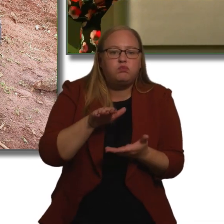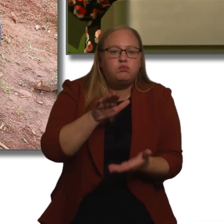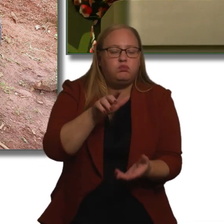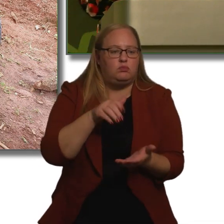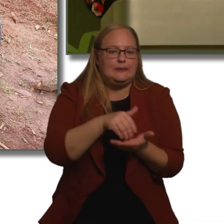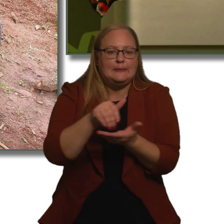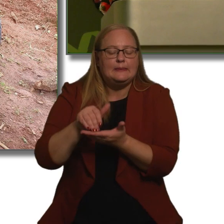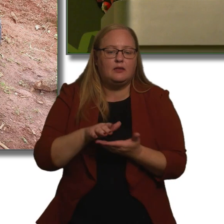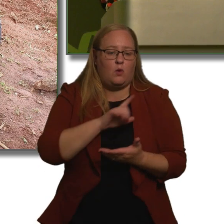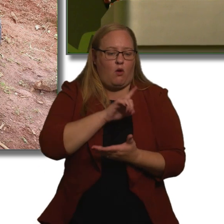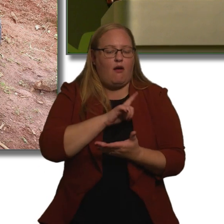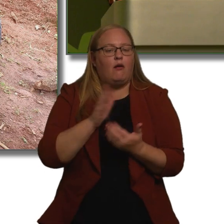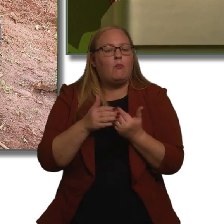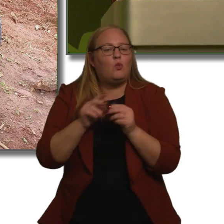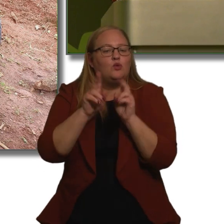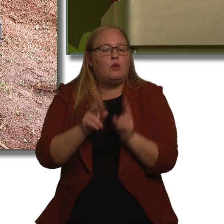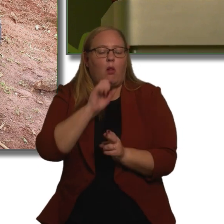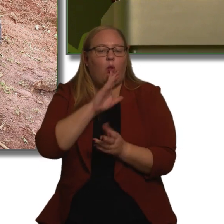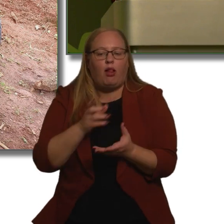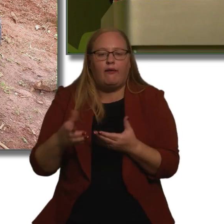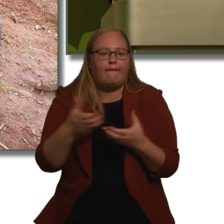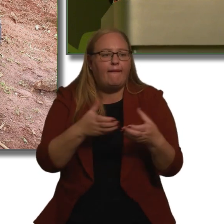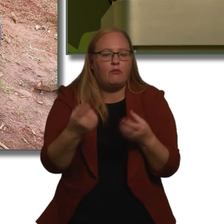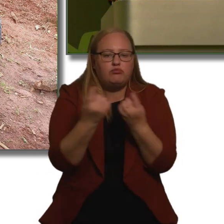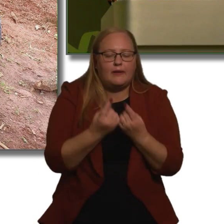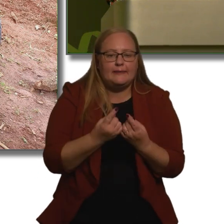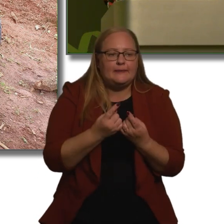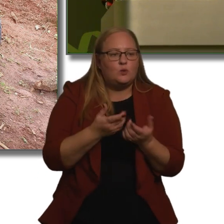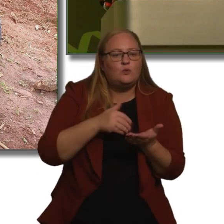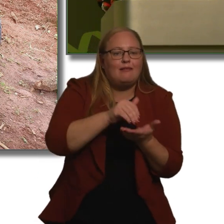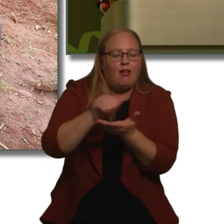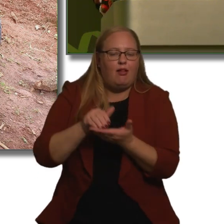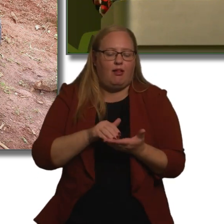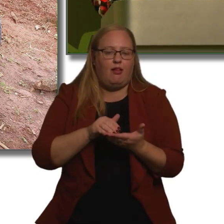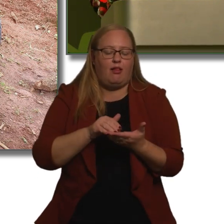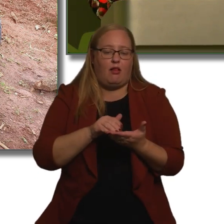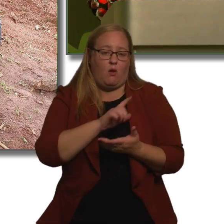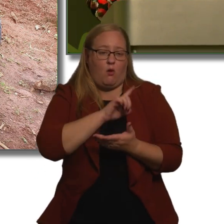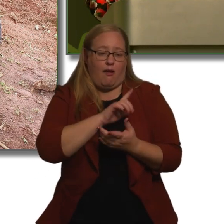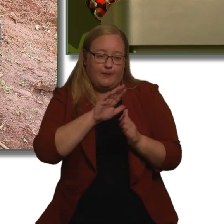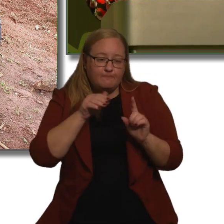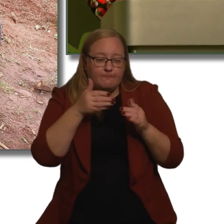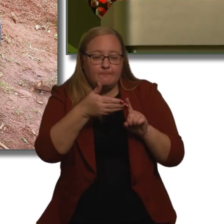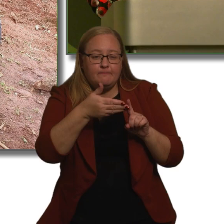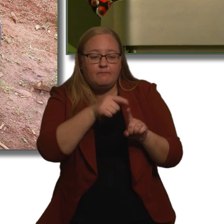stock these products, helping to drive our mission of lifting communities out of